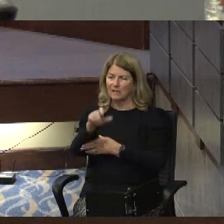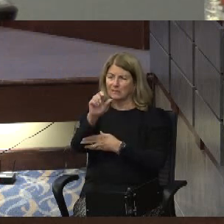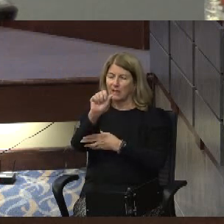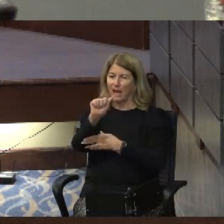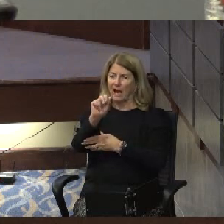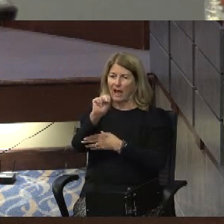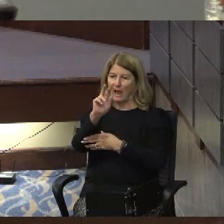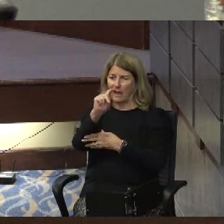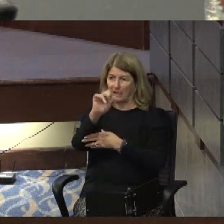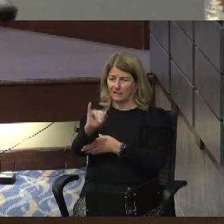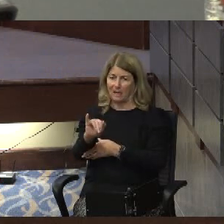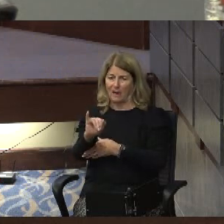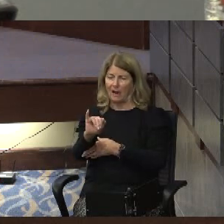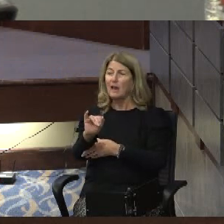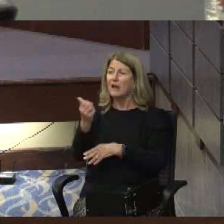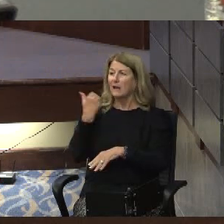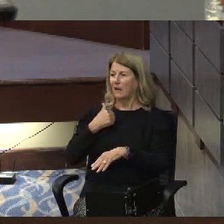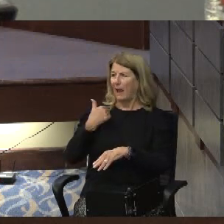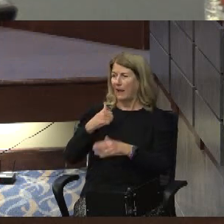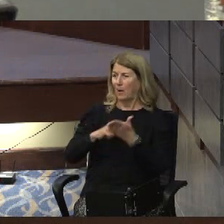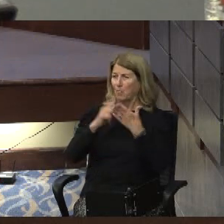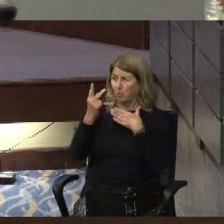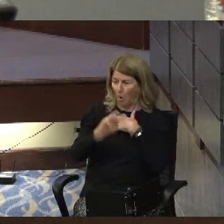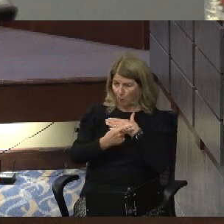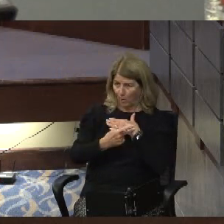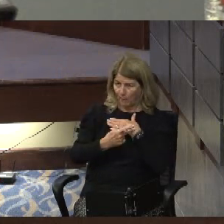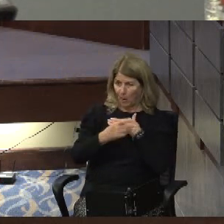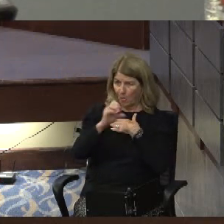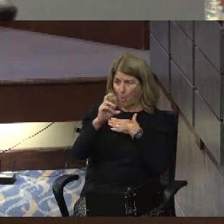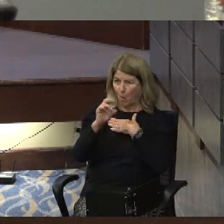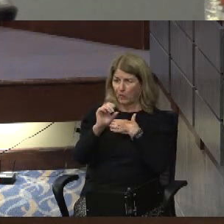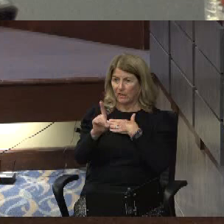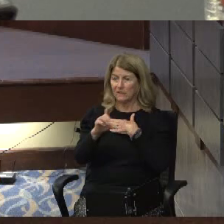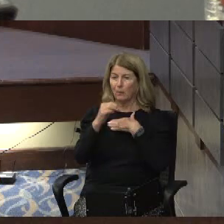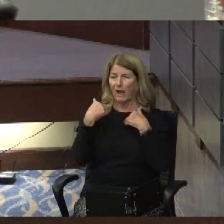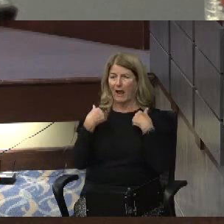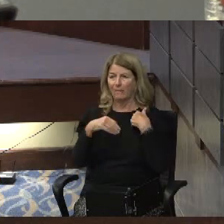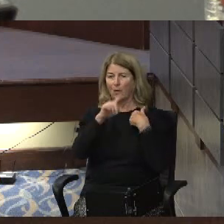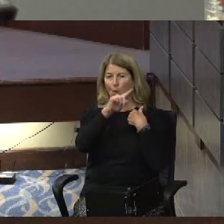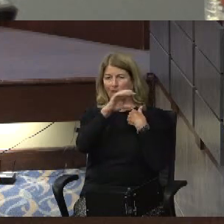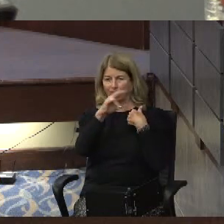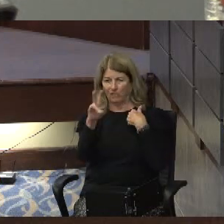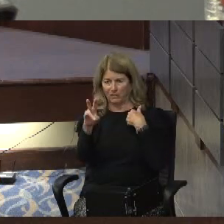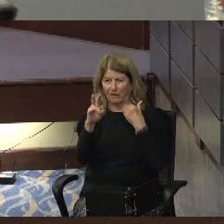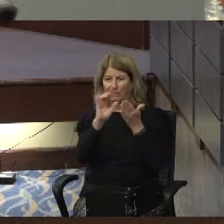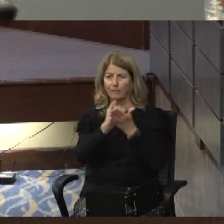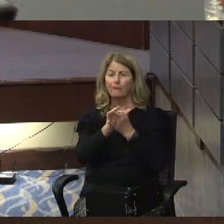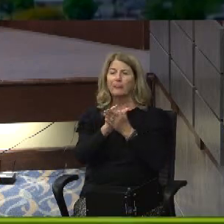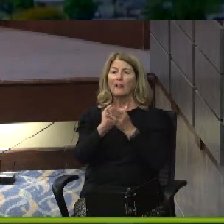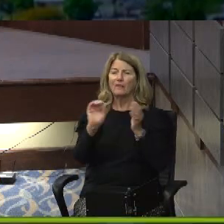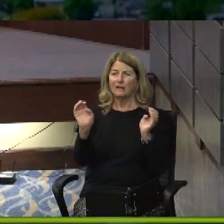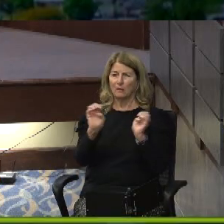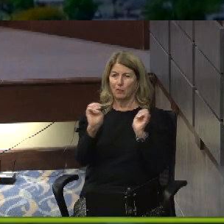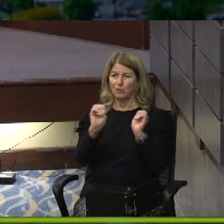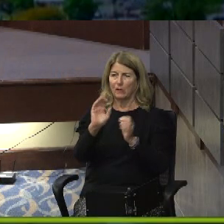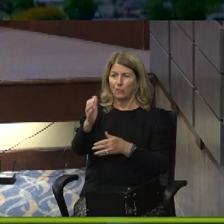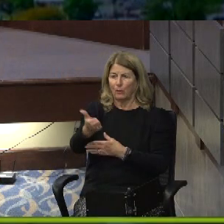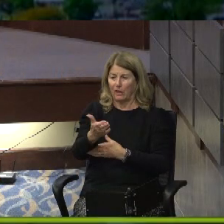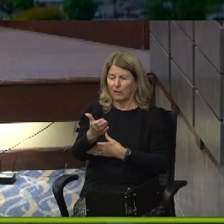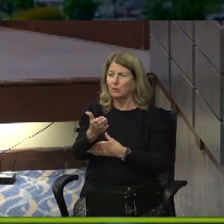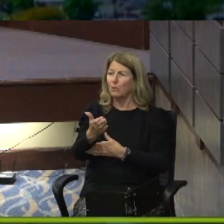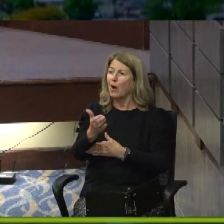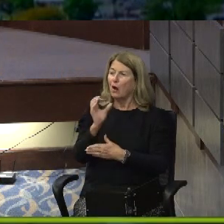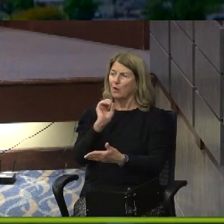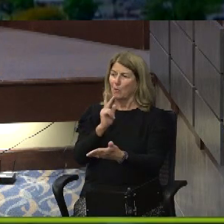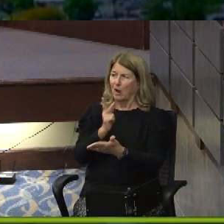note that for the council. On ordinances, we have ordinances 177, which is emergency reading to authorize the election of